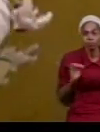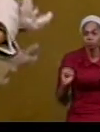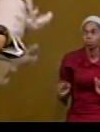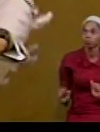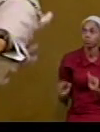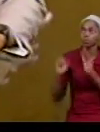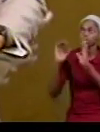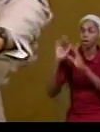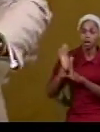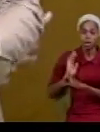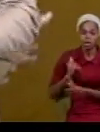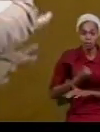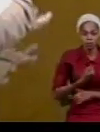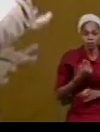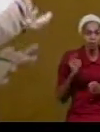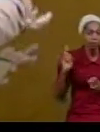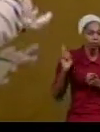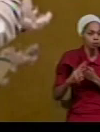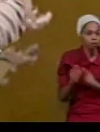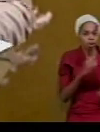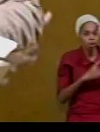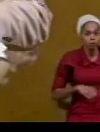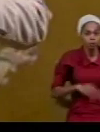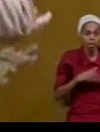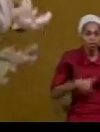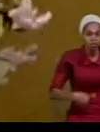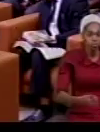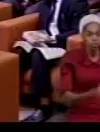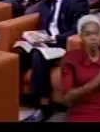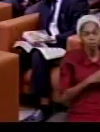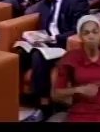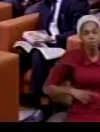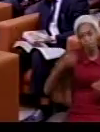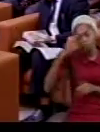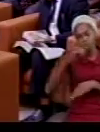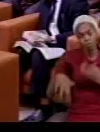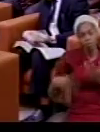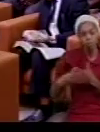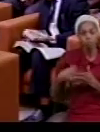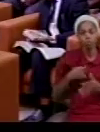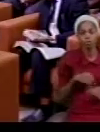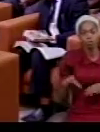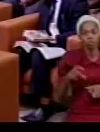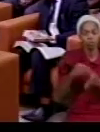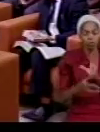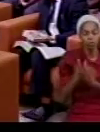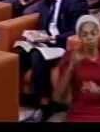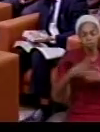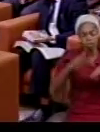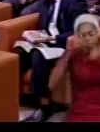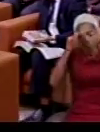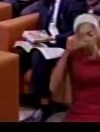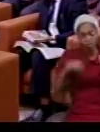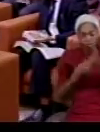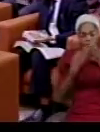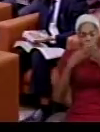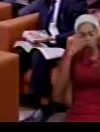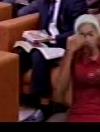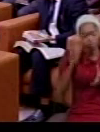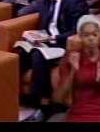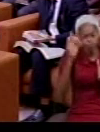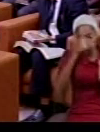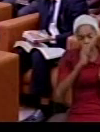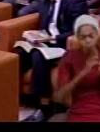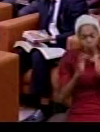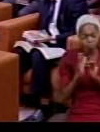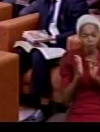his word in all that we do in Jesus' name. Father, thank you for the search the scriptures of this morning. Thank you for the many